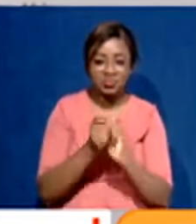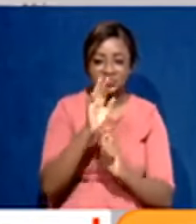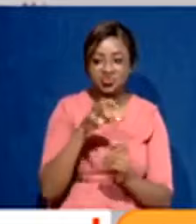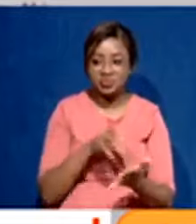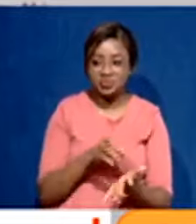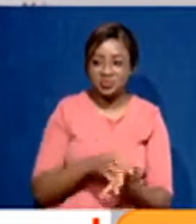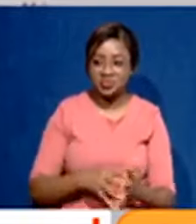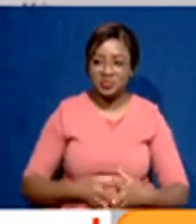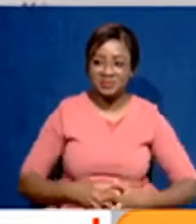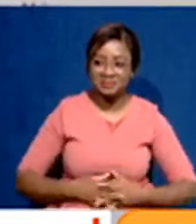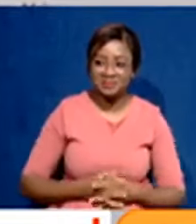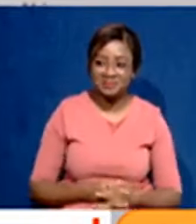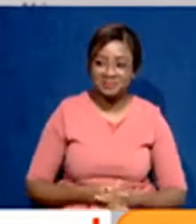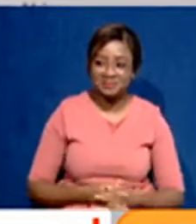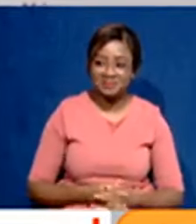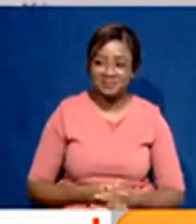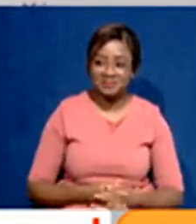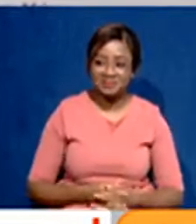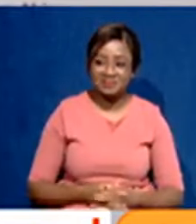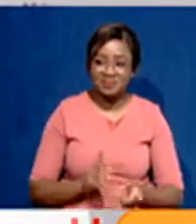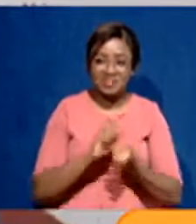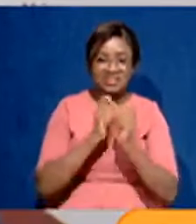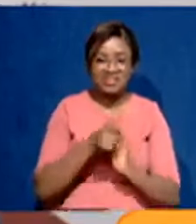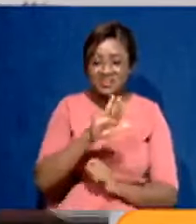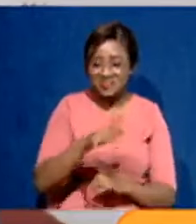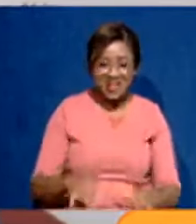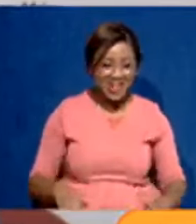circumstances, to change your life.